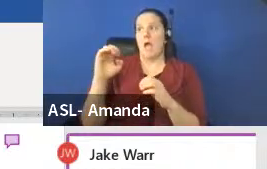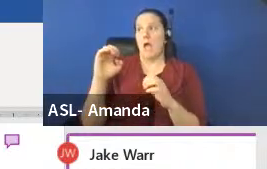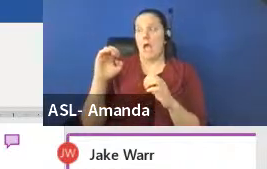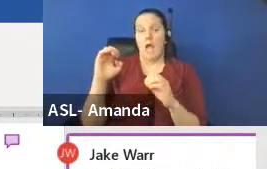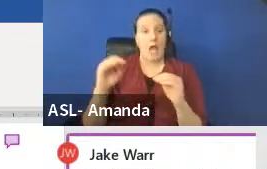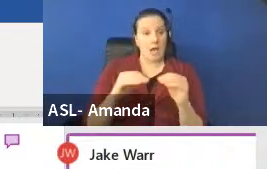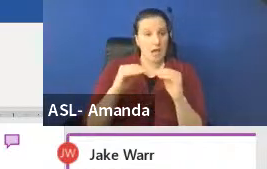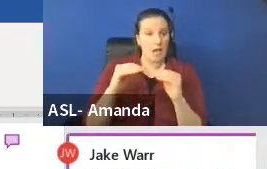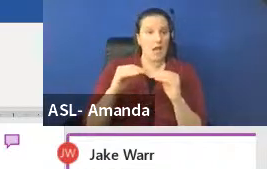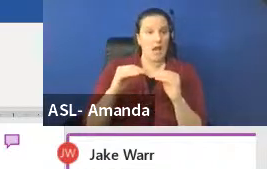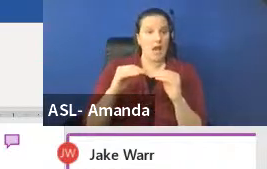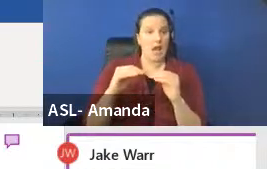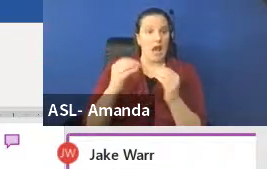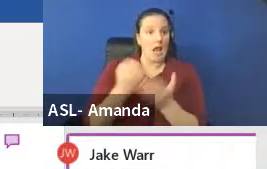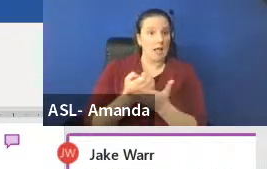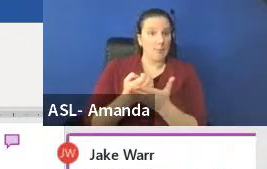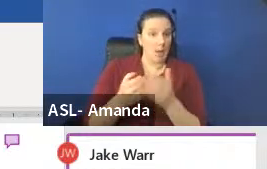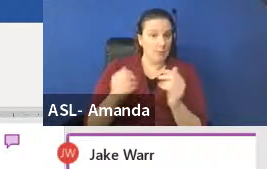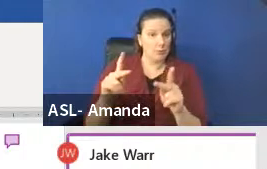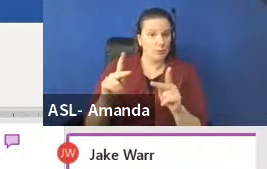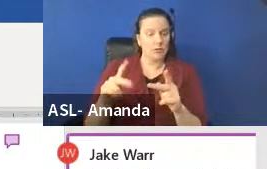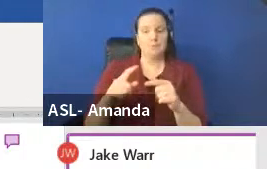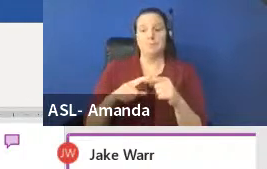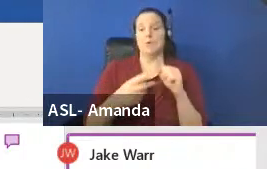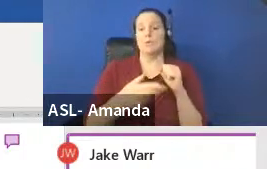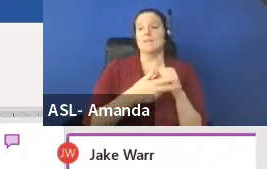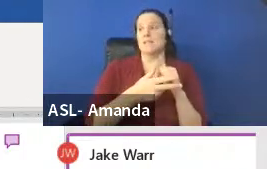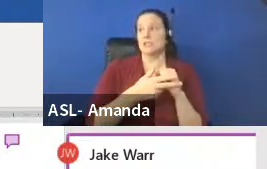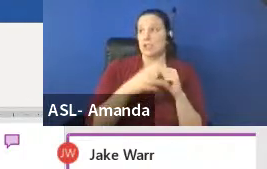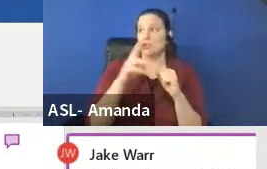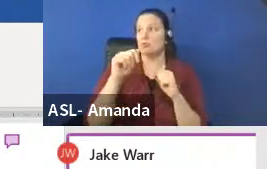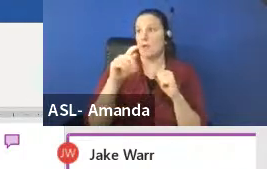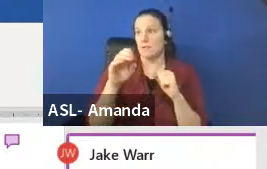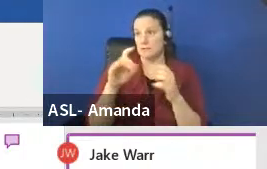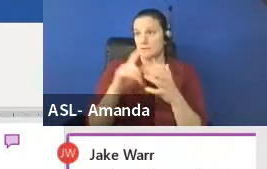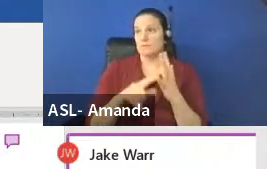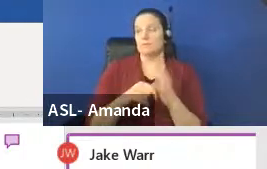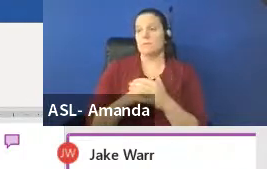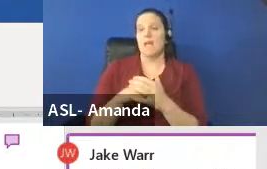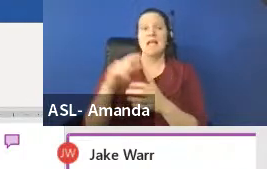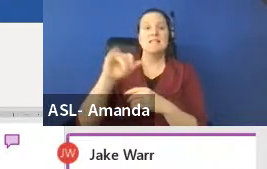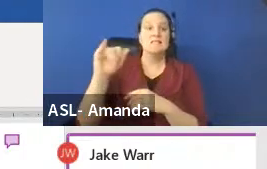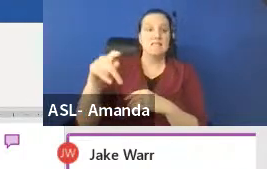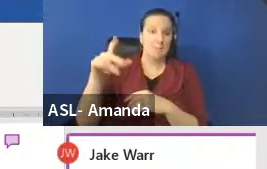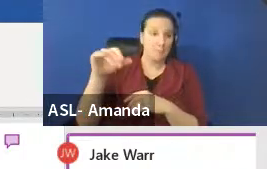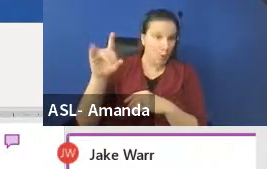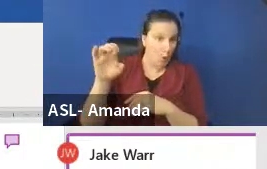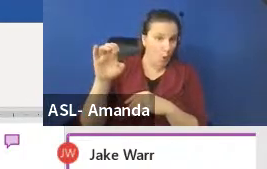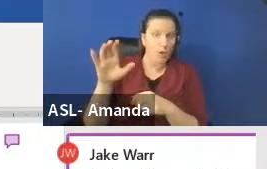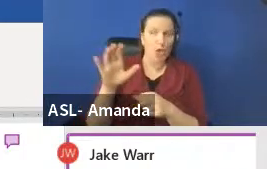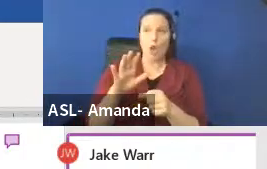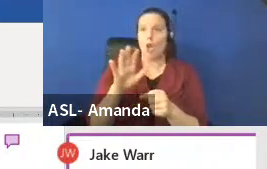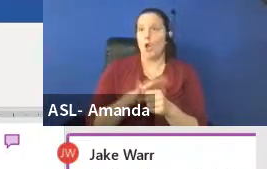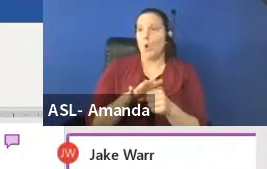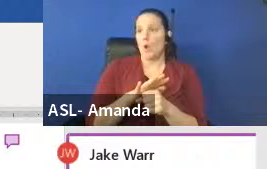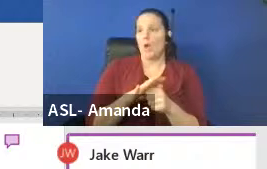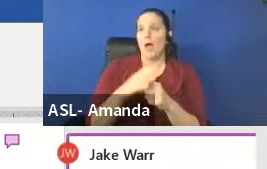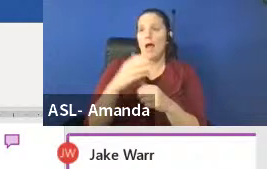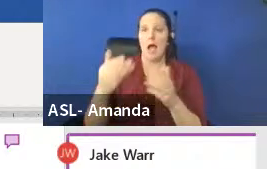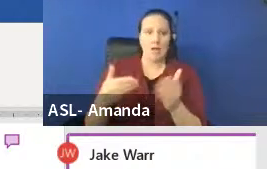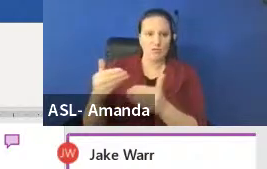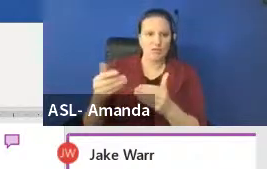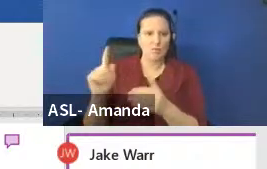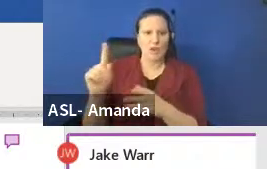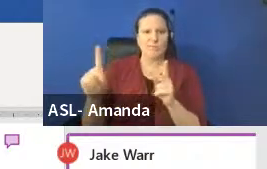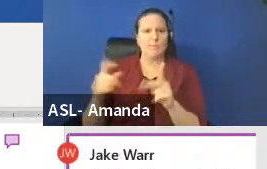can look at retention rates, and we can look at zip code and local kind of hiring and where folks are